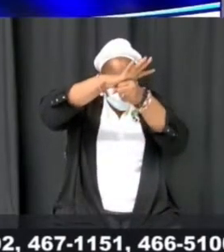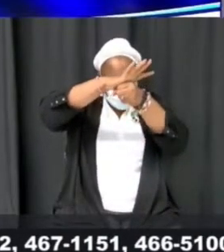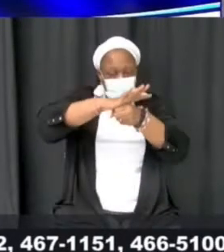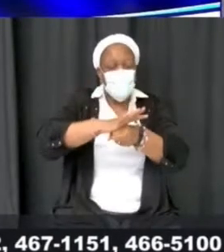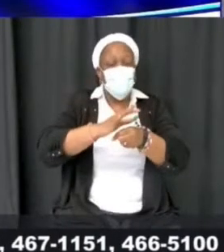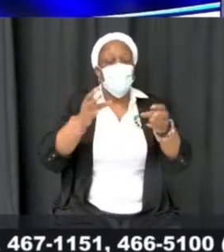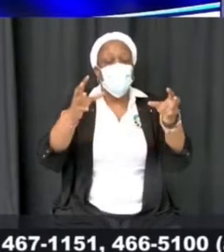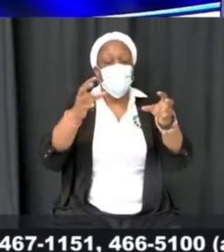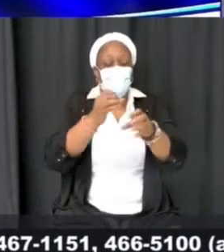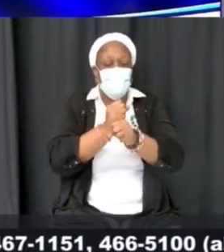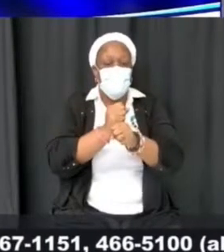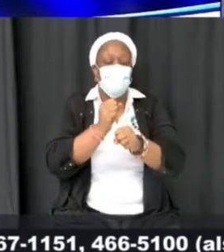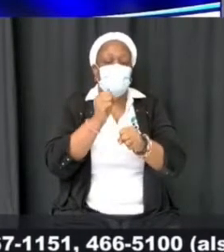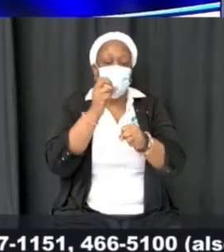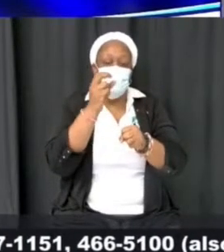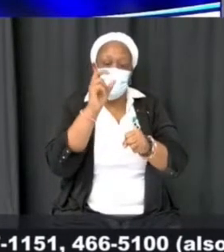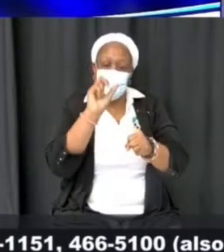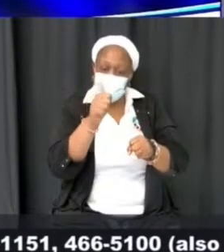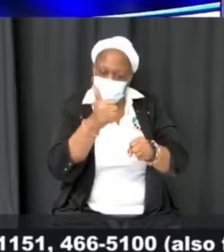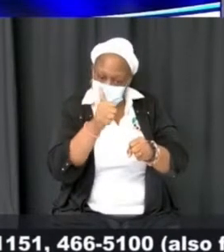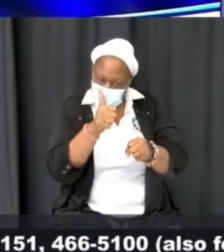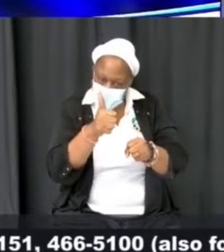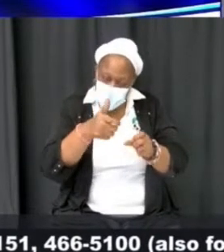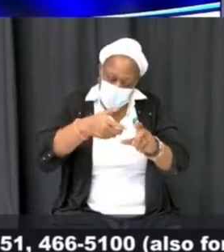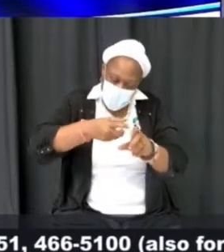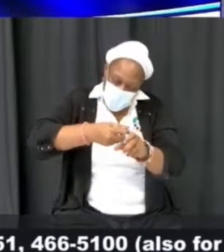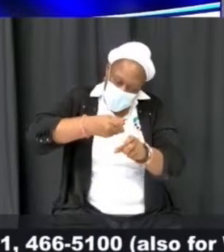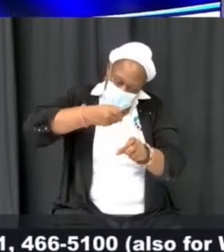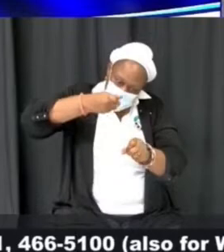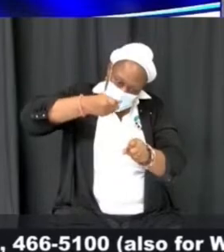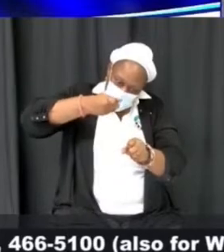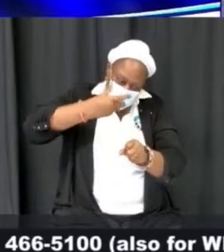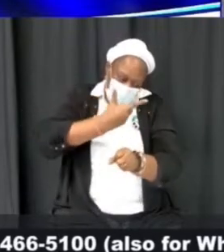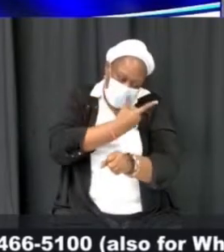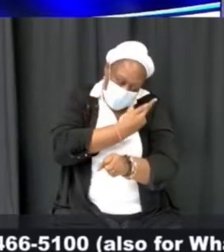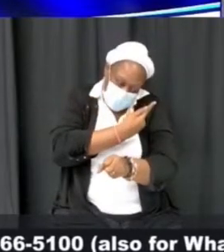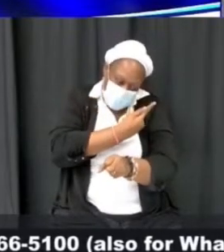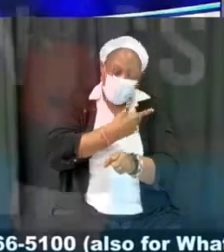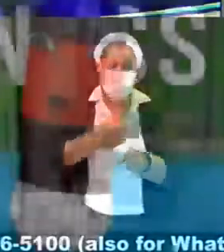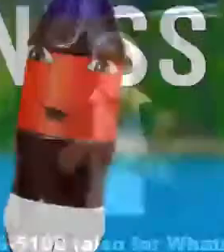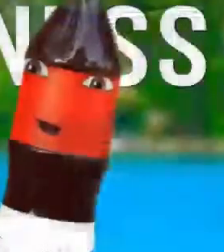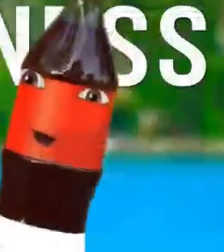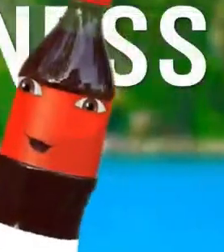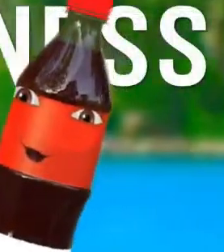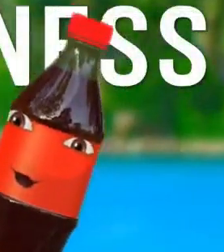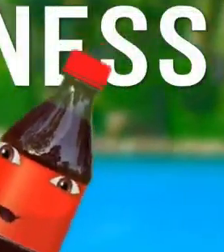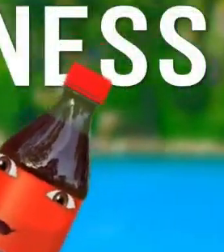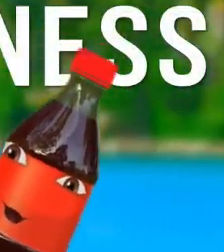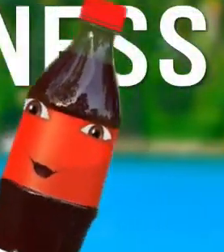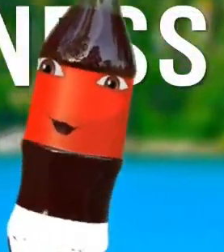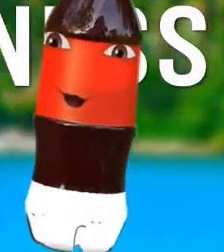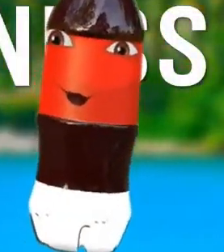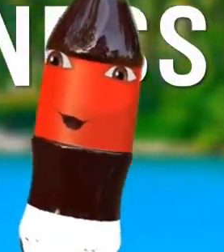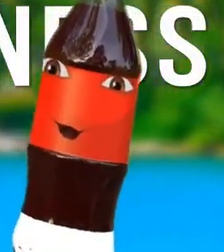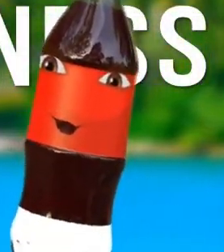rumors about no contact tracing debunked. The details on these stories and more after the break.